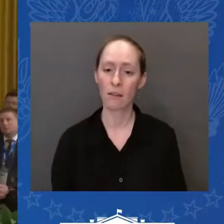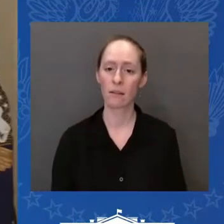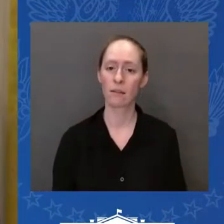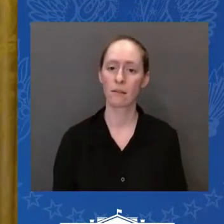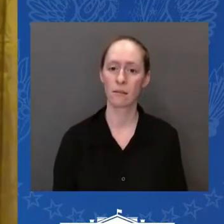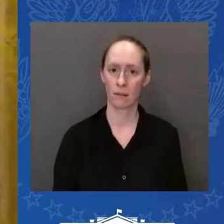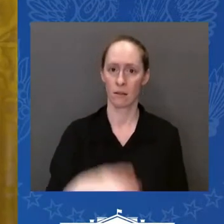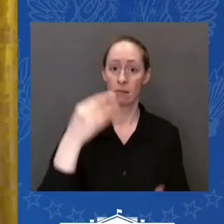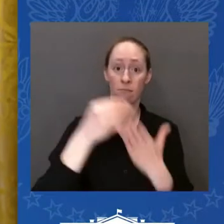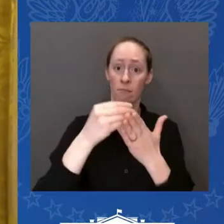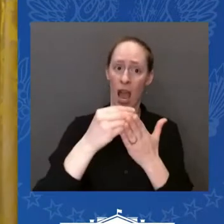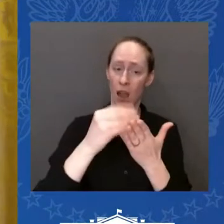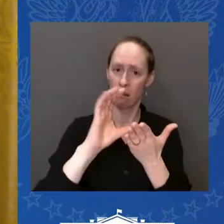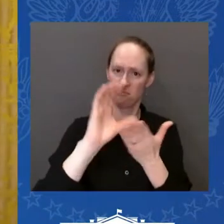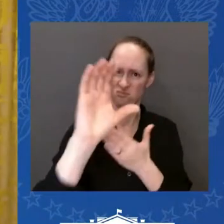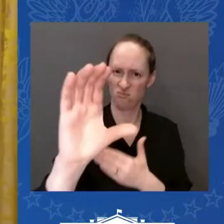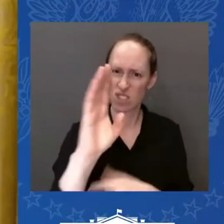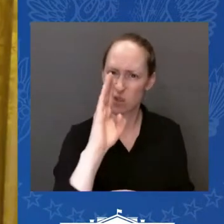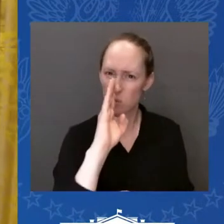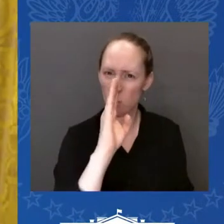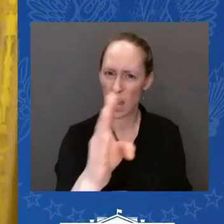Well, that's what we're talking about.